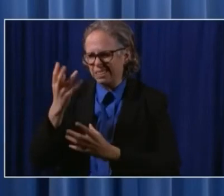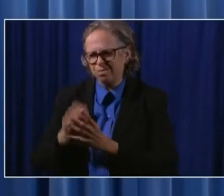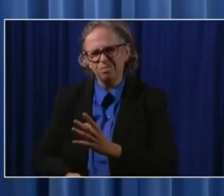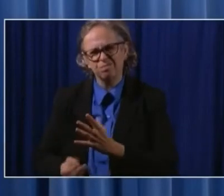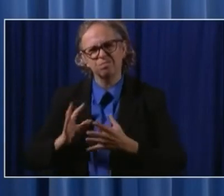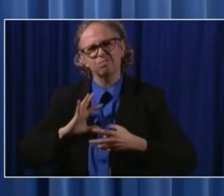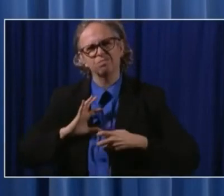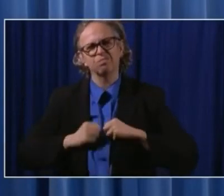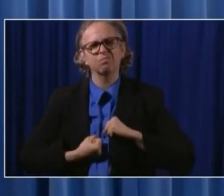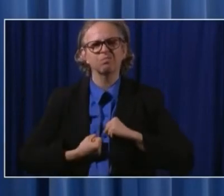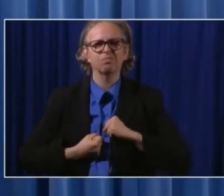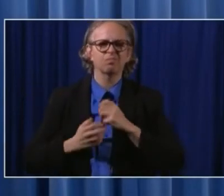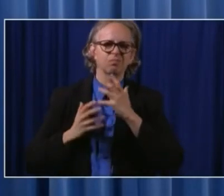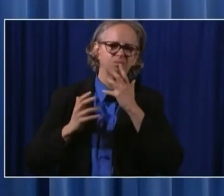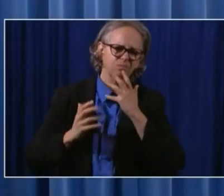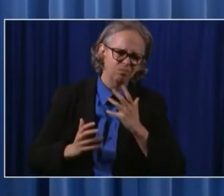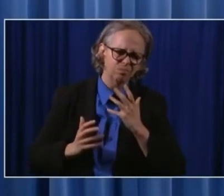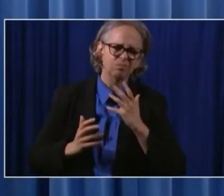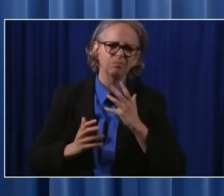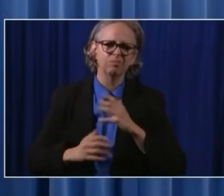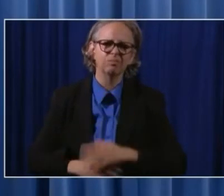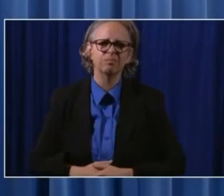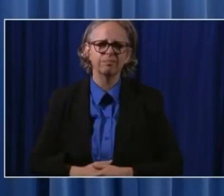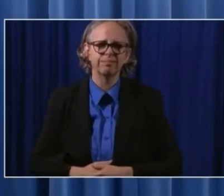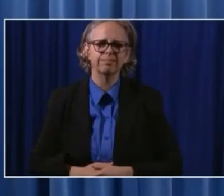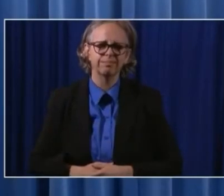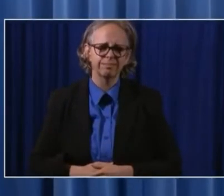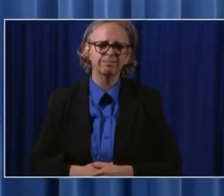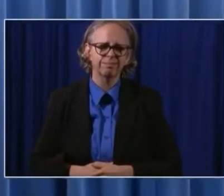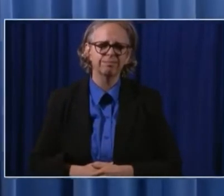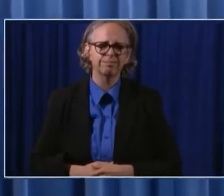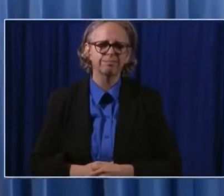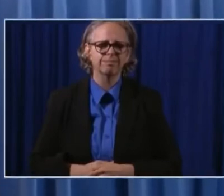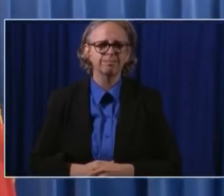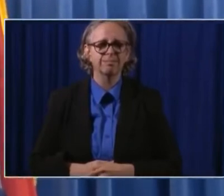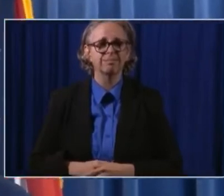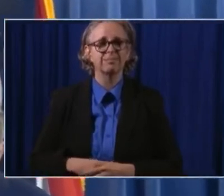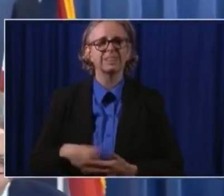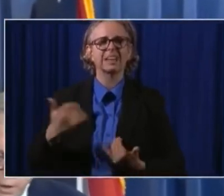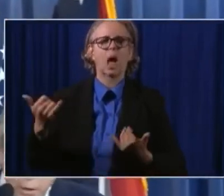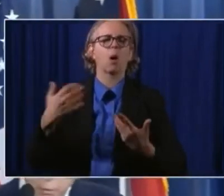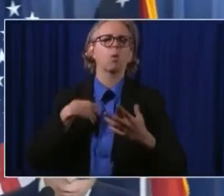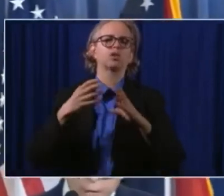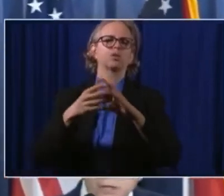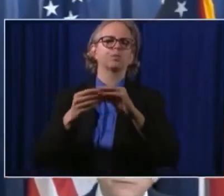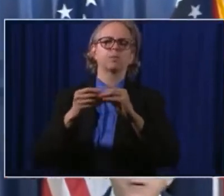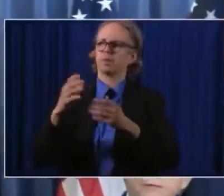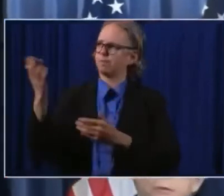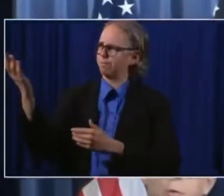Let's go and take a look at some of the data. Today we're reporting